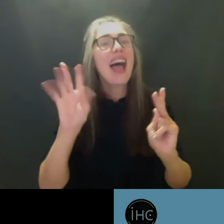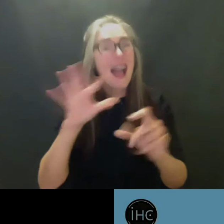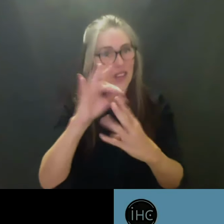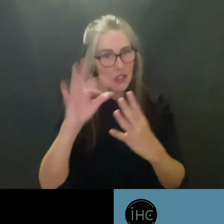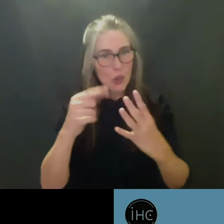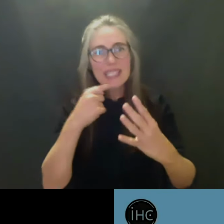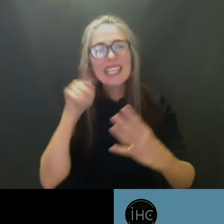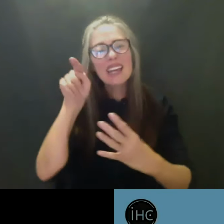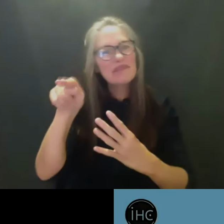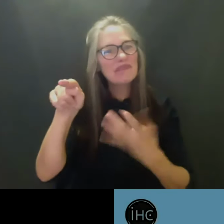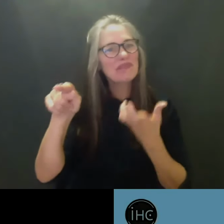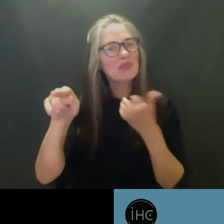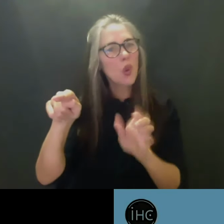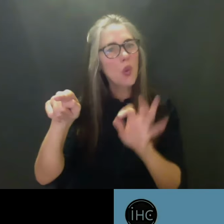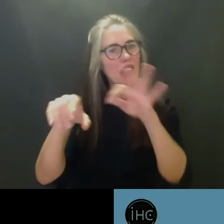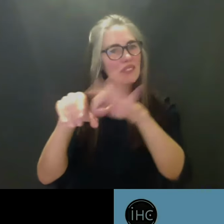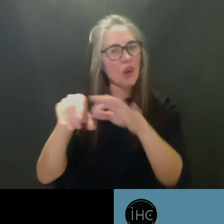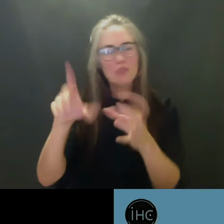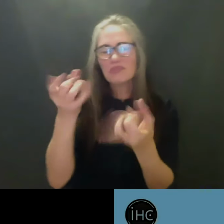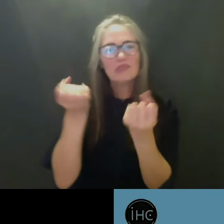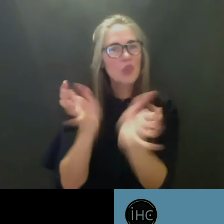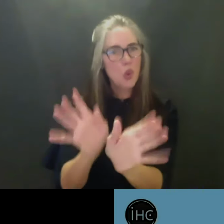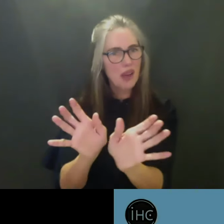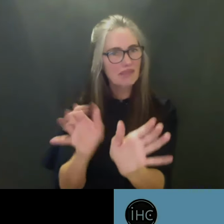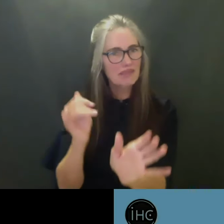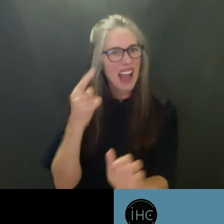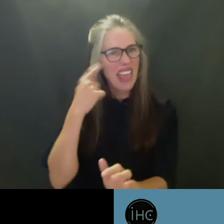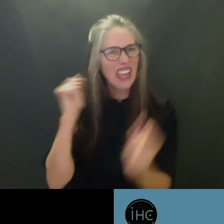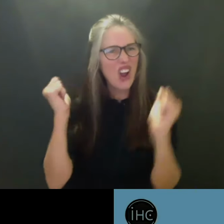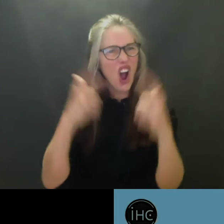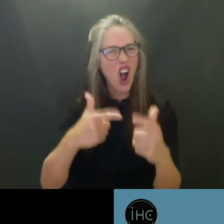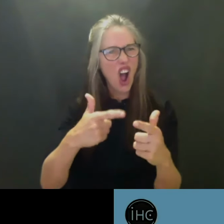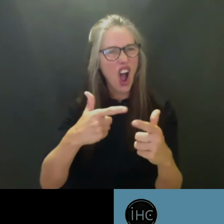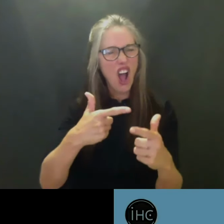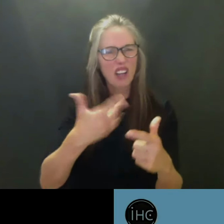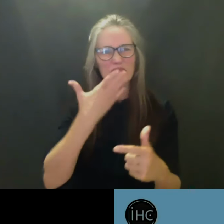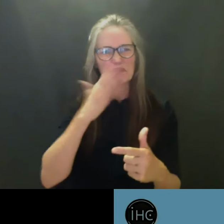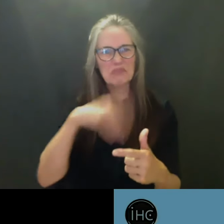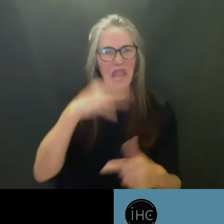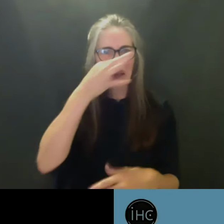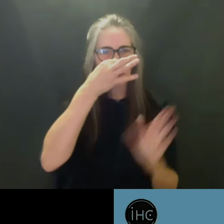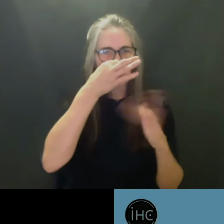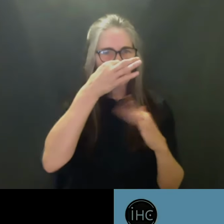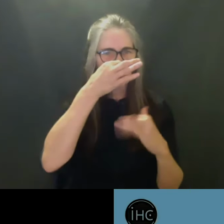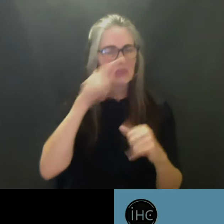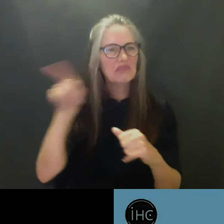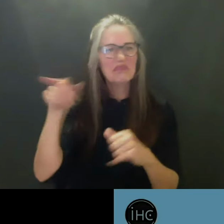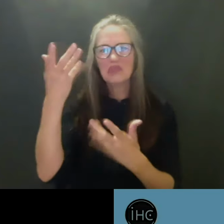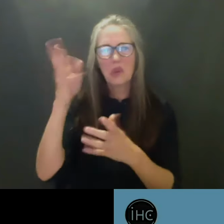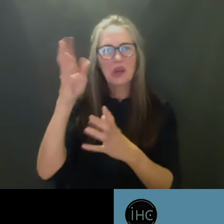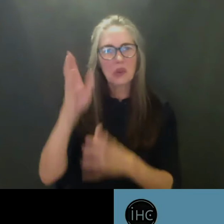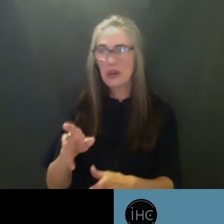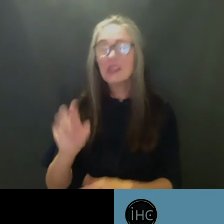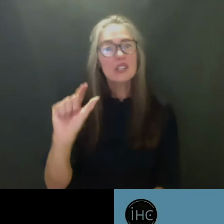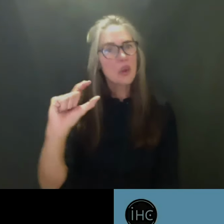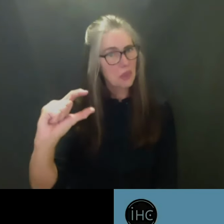all rotten, they ought to be able to express that. What's important is that they engage and express something. Certainly not capital